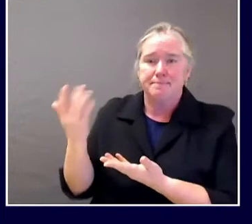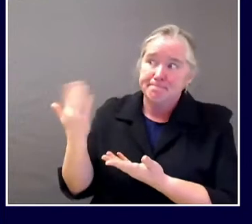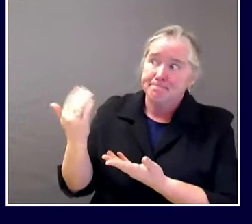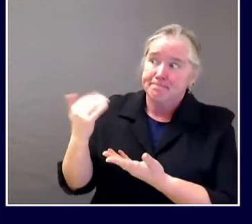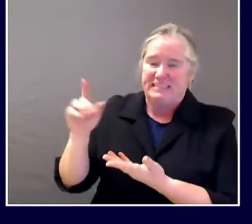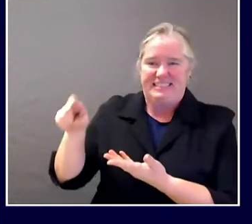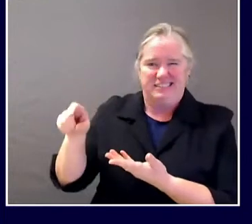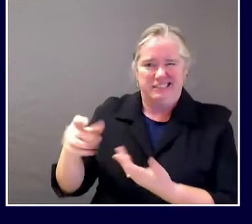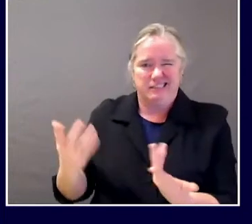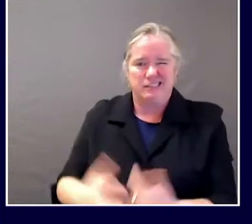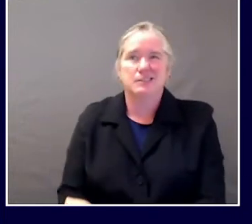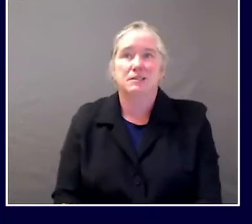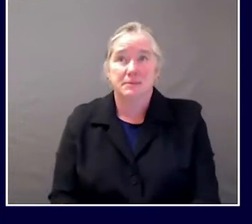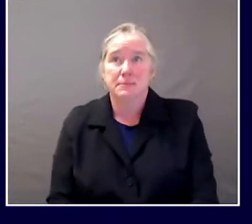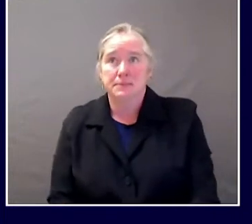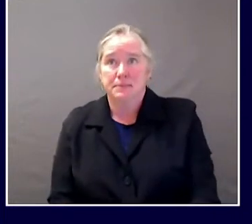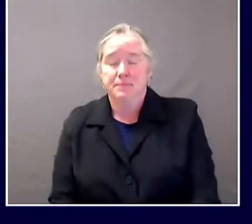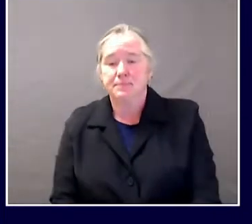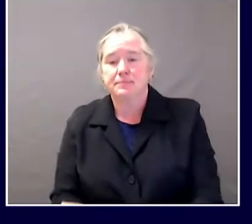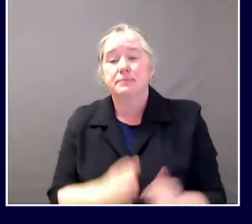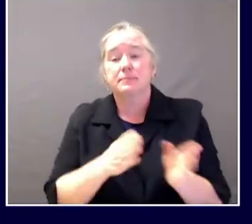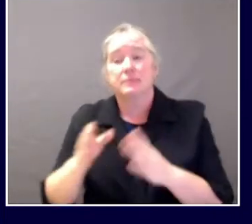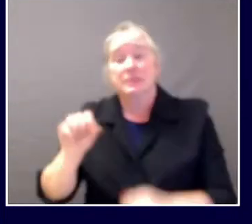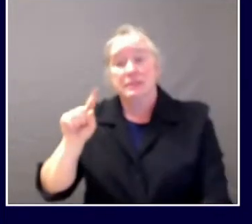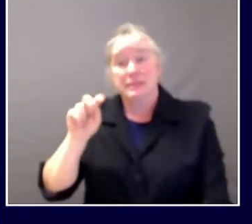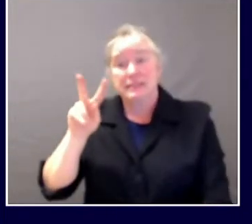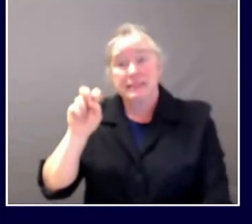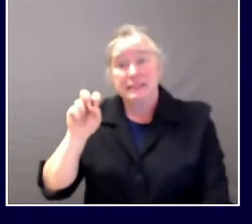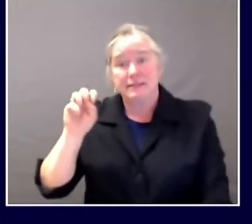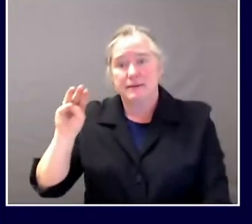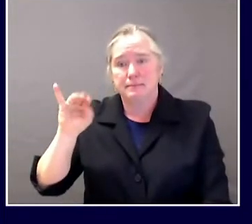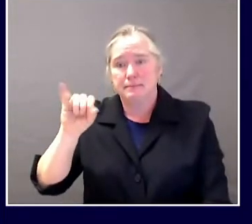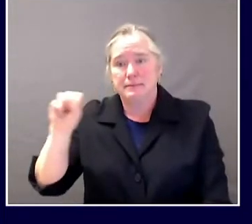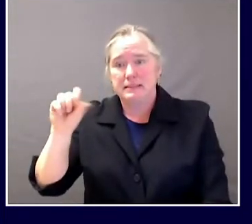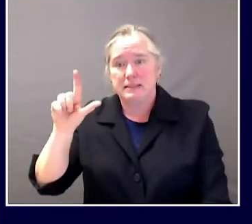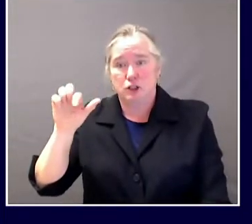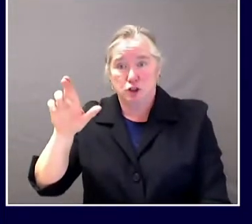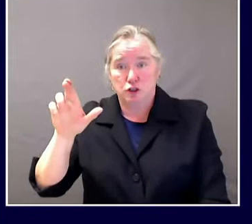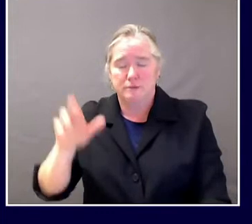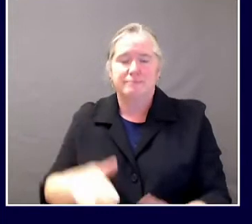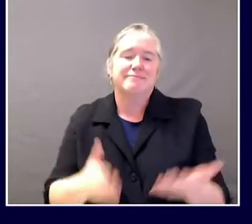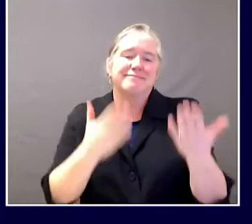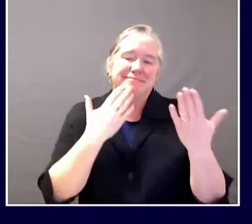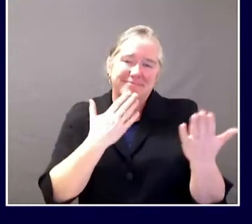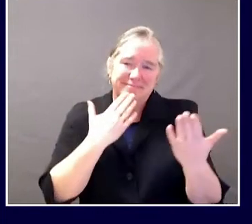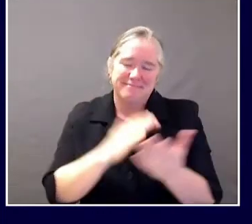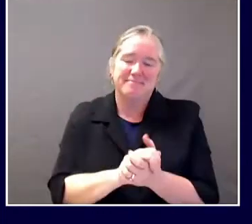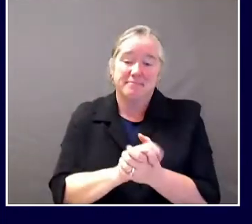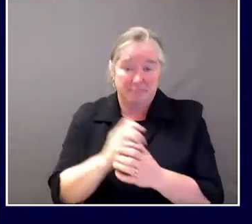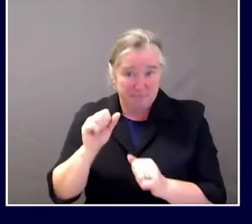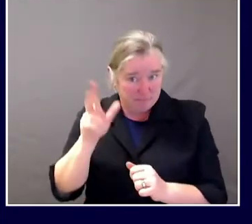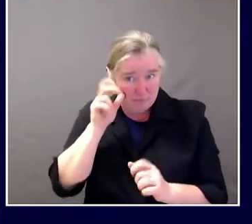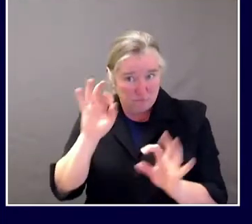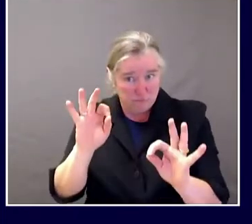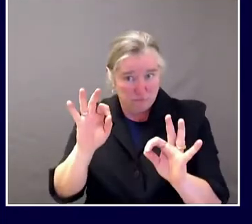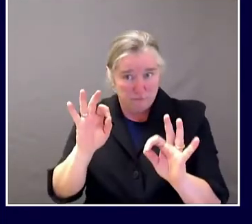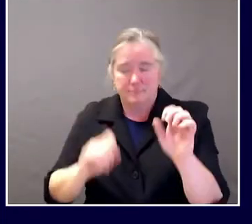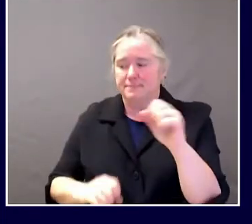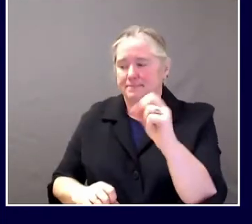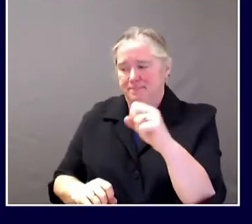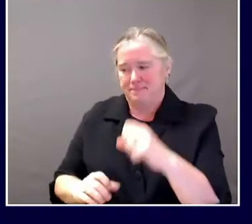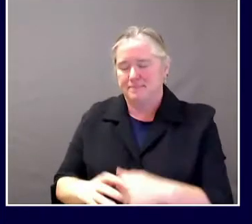I am going to turn things over to Steve Missler next. Thanks for taking my questions. Can you hear me okay? Yep, sure can,